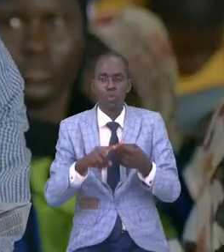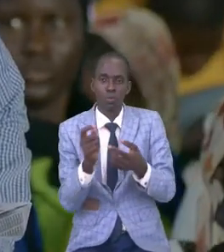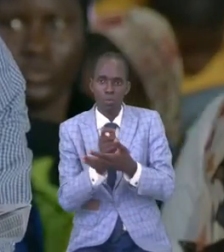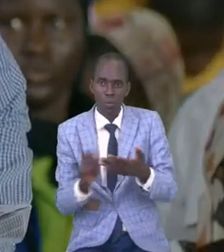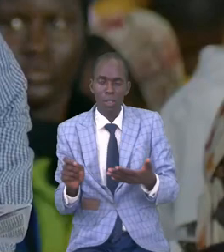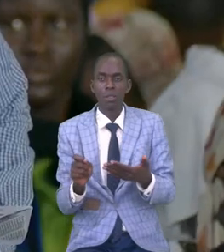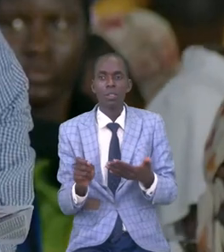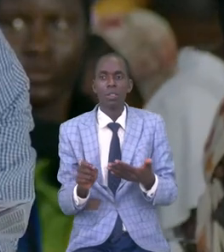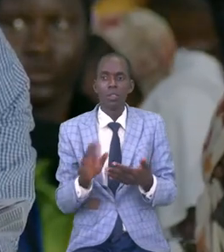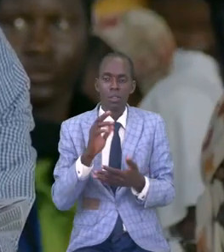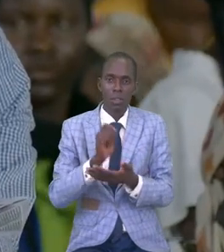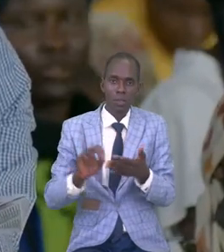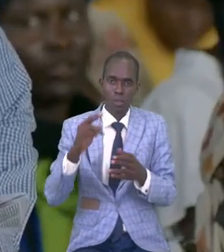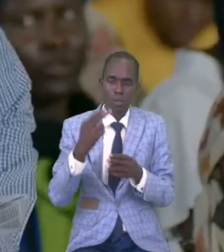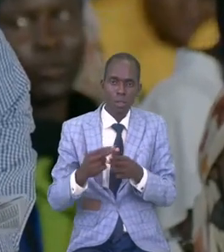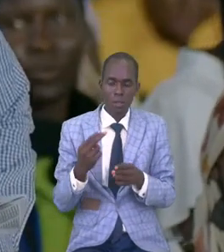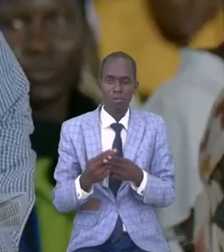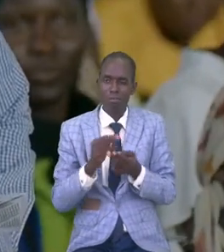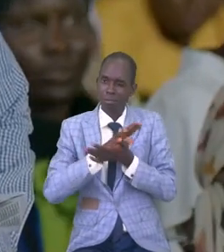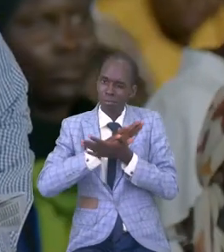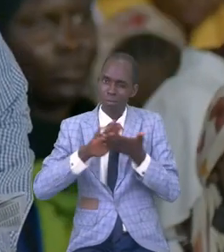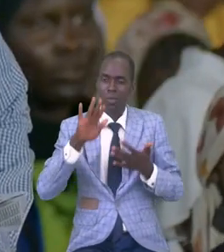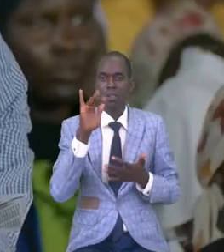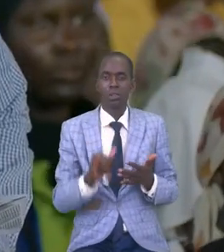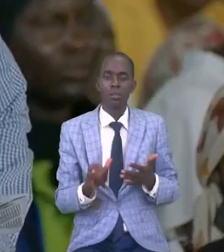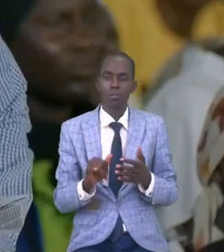the numbers, telephone numbers clearly written.